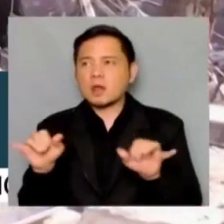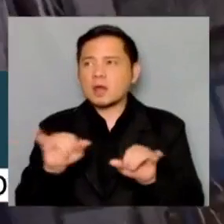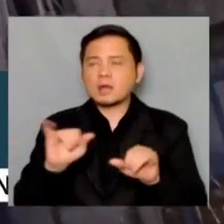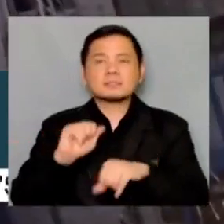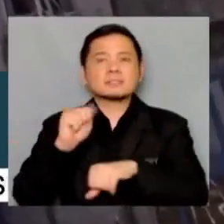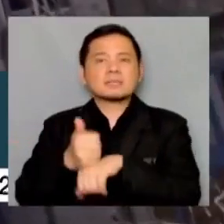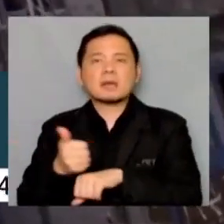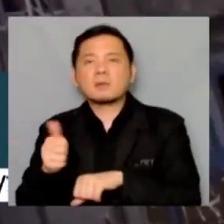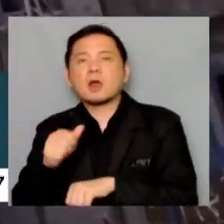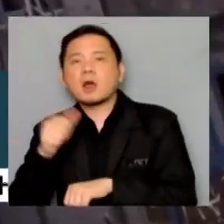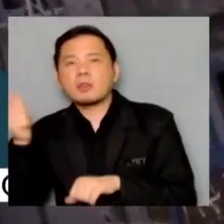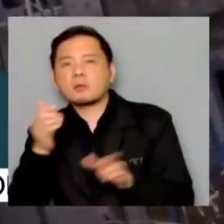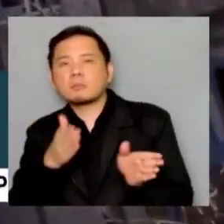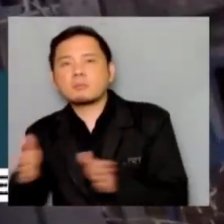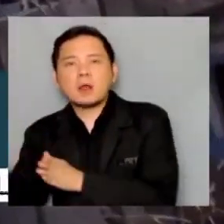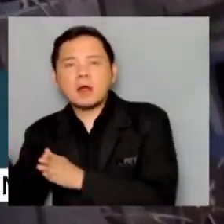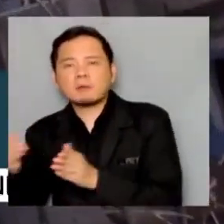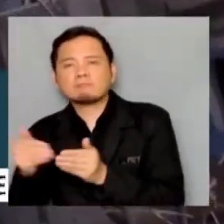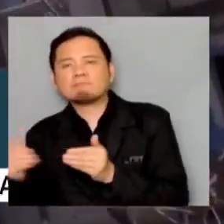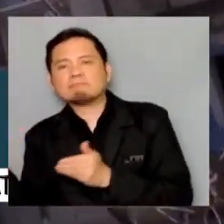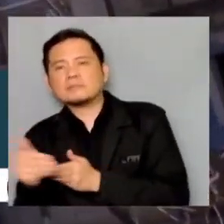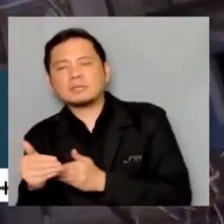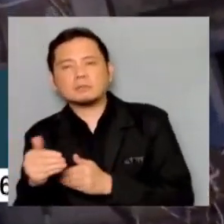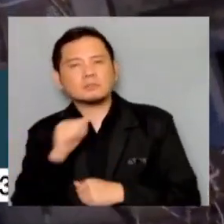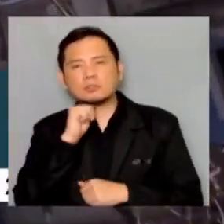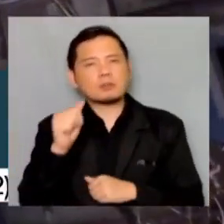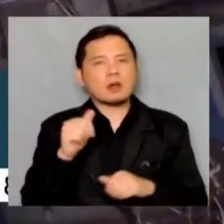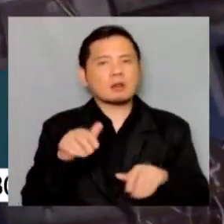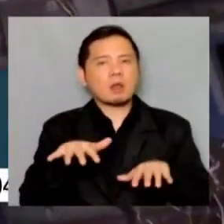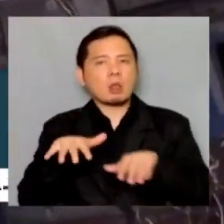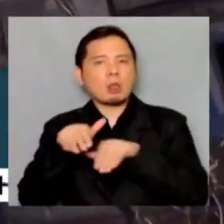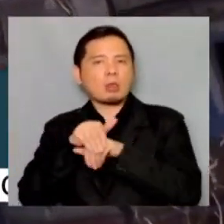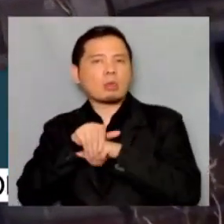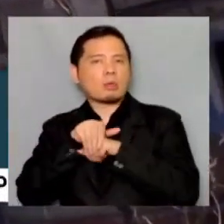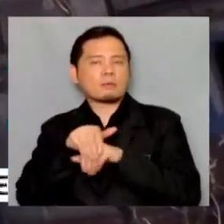U.S. warns the threat to Kyiv is not yet over.